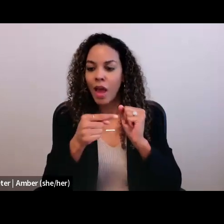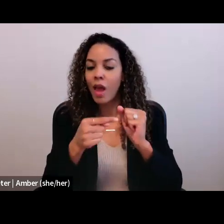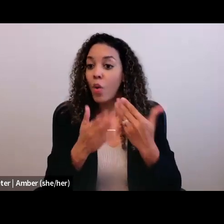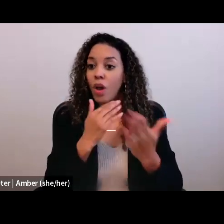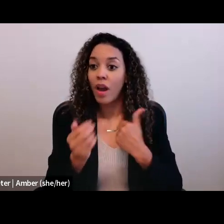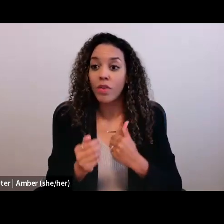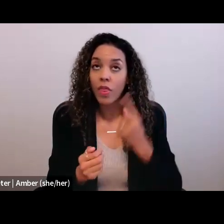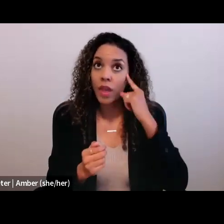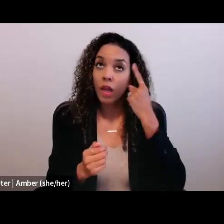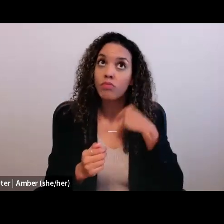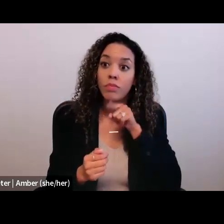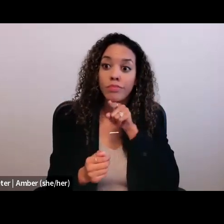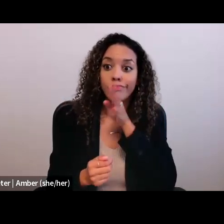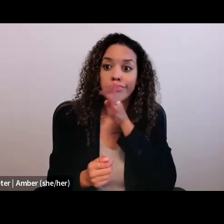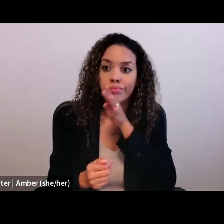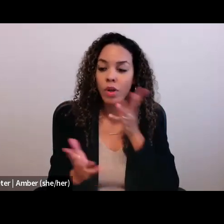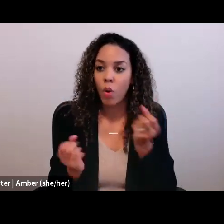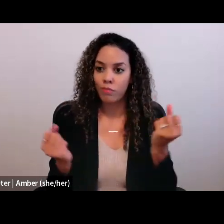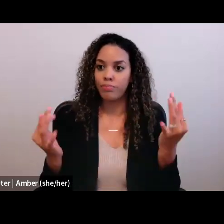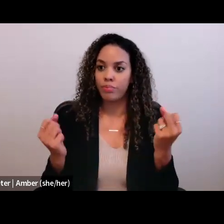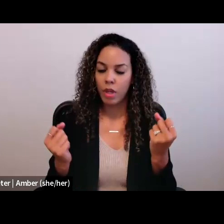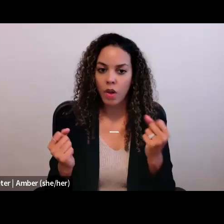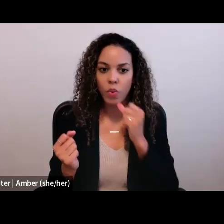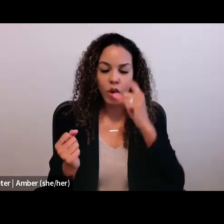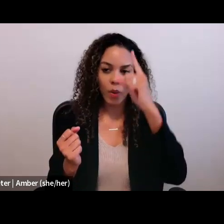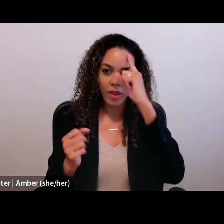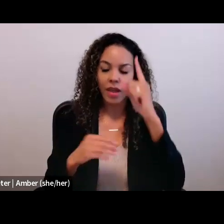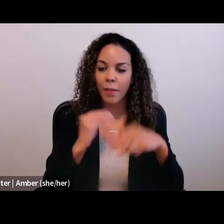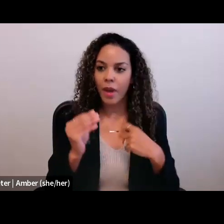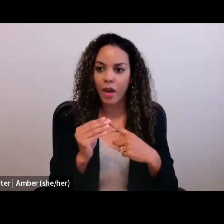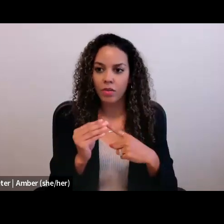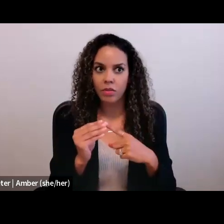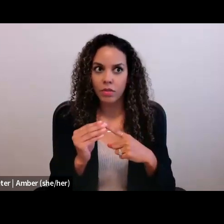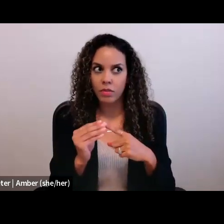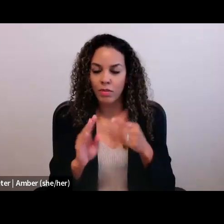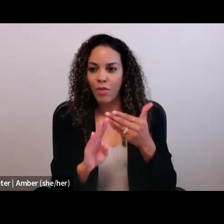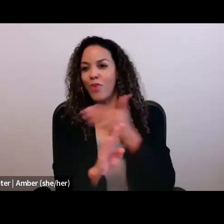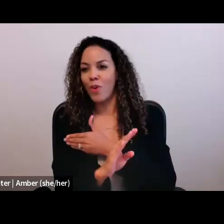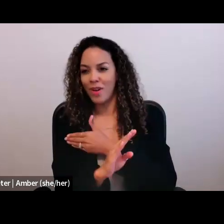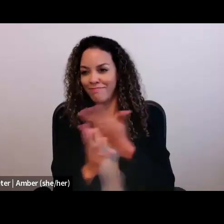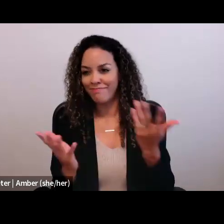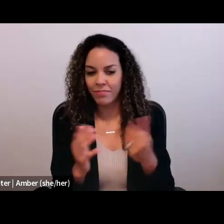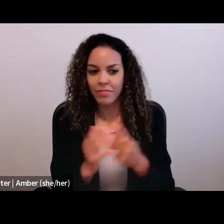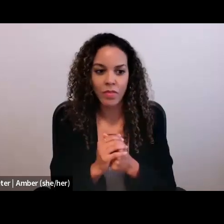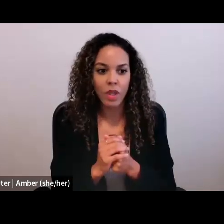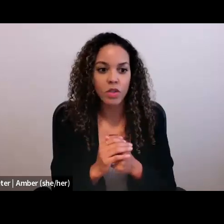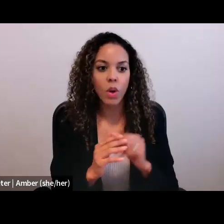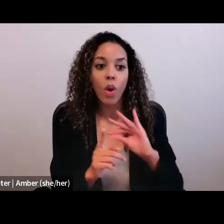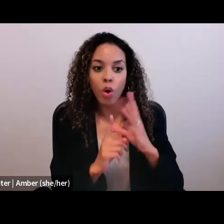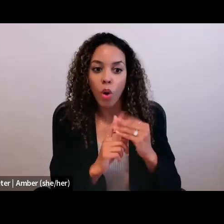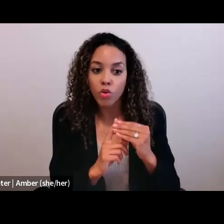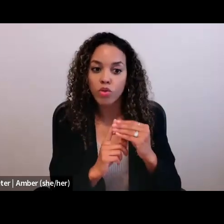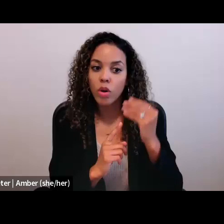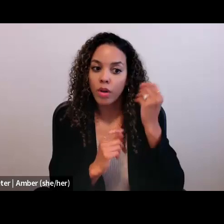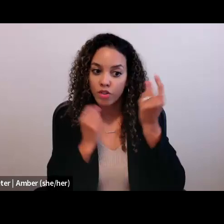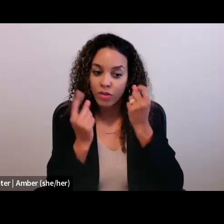mouth without ever saying or thinking, oh my gosh, what did I just do? So in cultural intelligence, do we